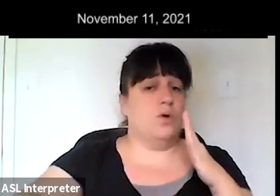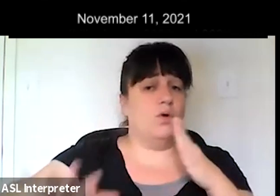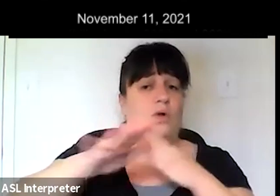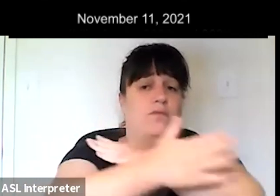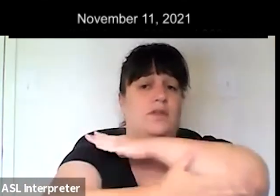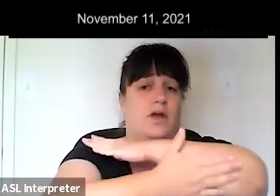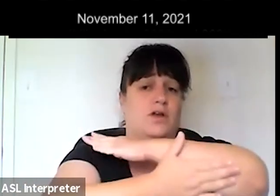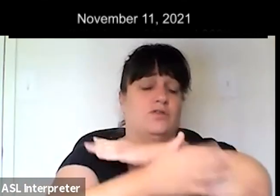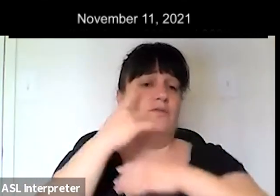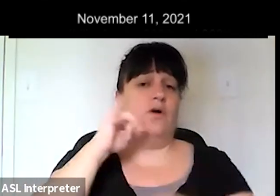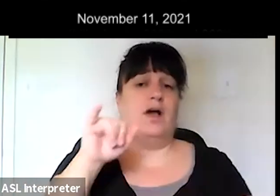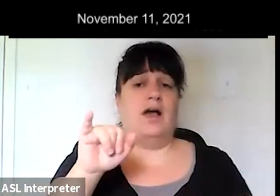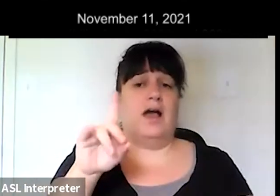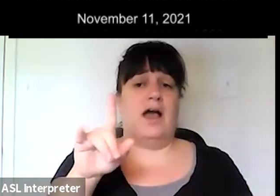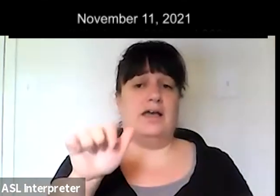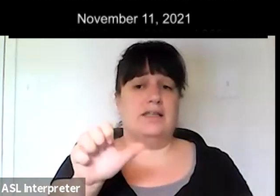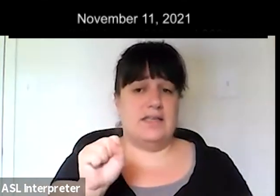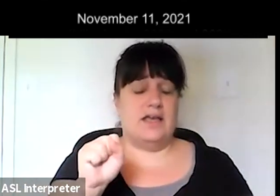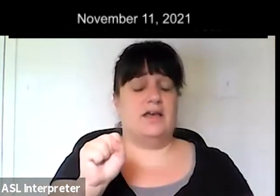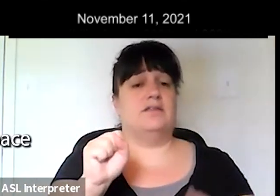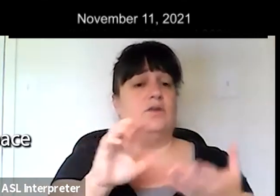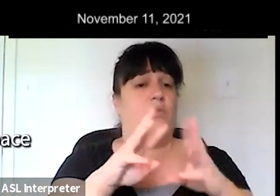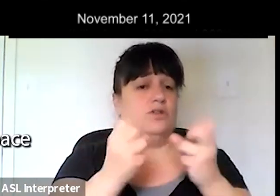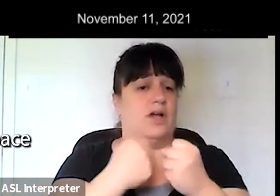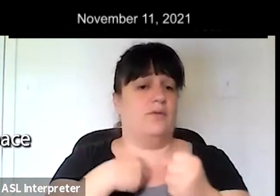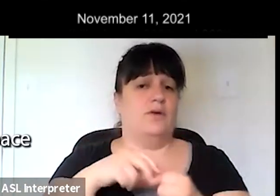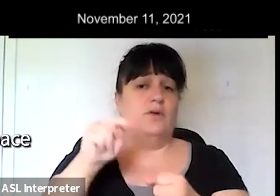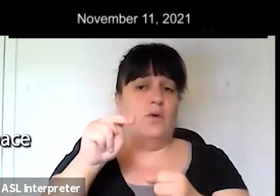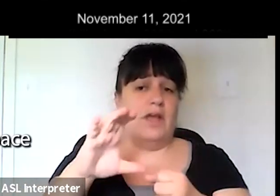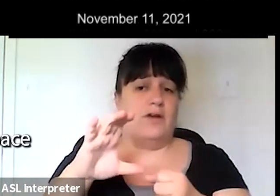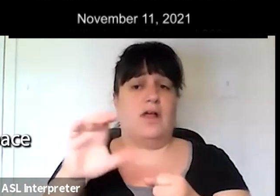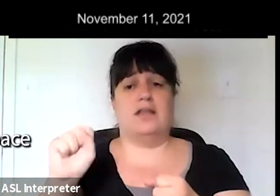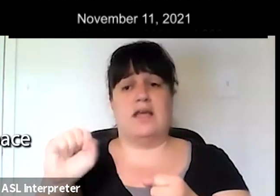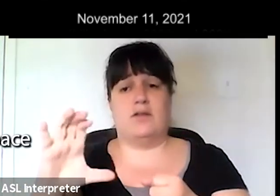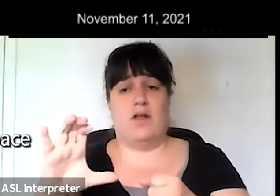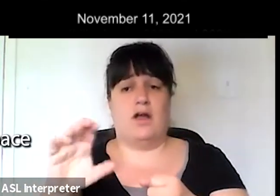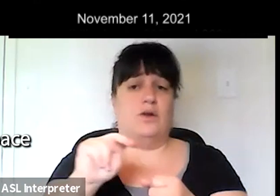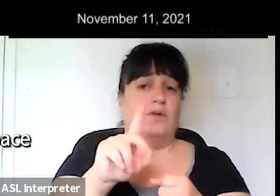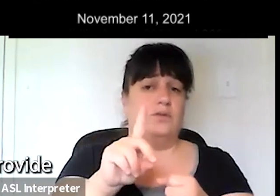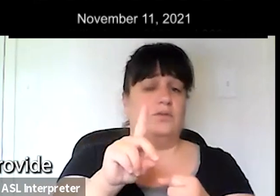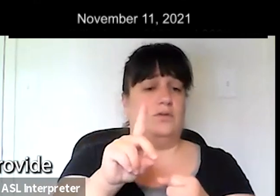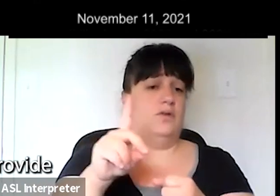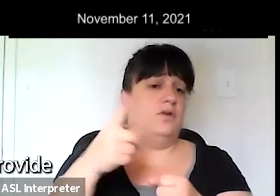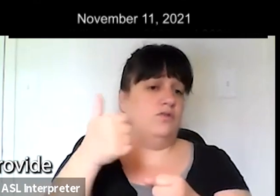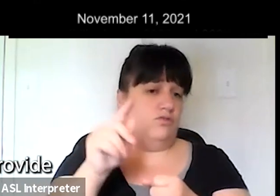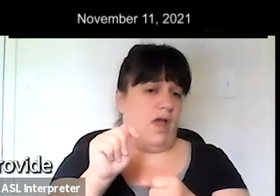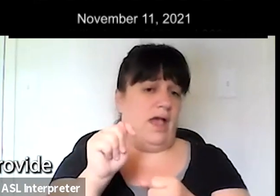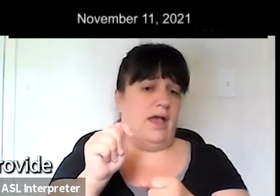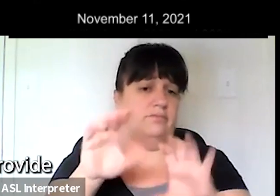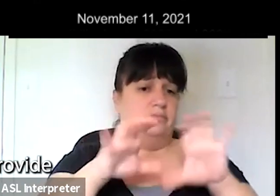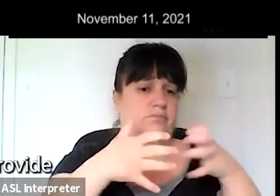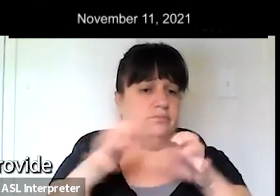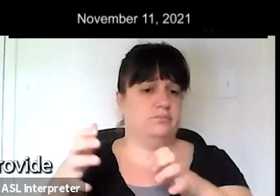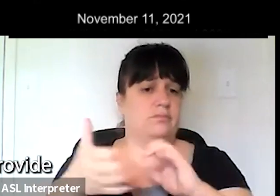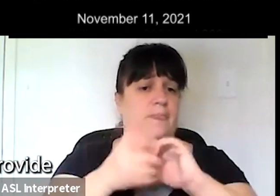this Ideas workshop, we have the North Carolina, South Carolina, and North Dakota Space Grant Consortia teaming up with the